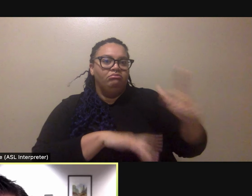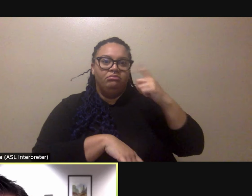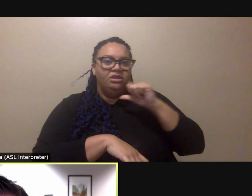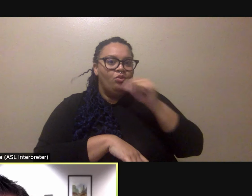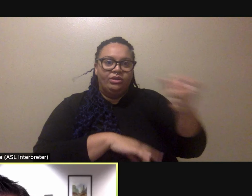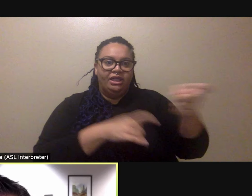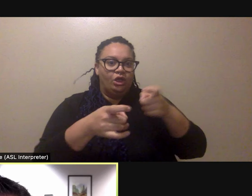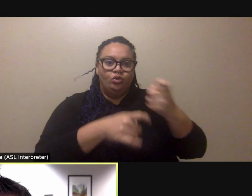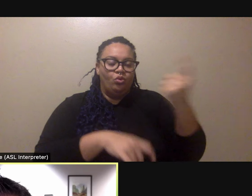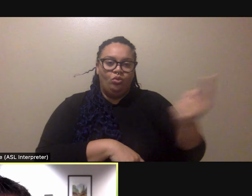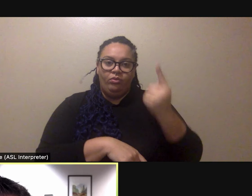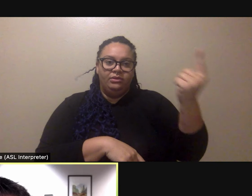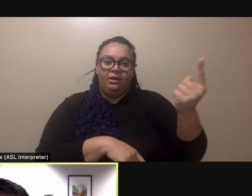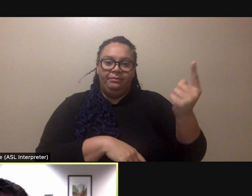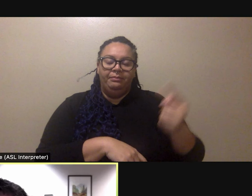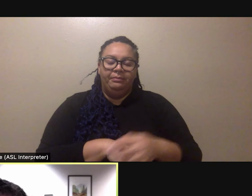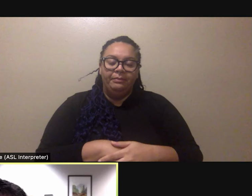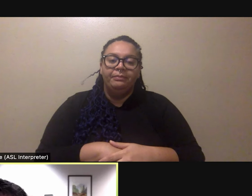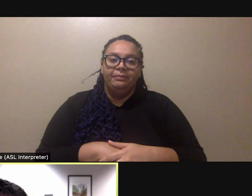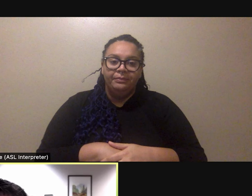time.